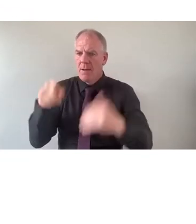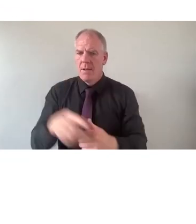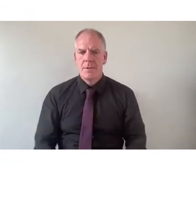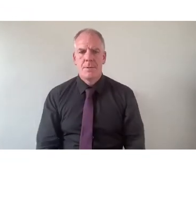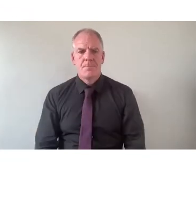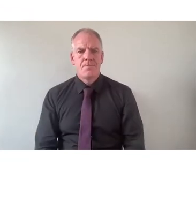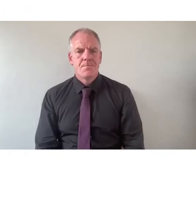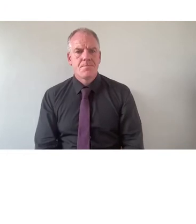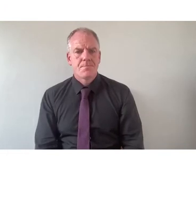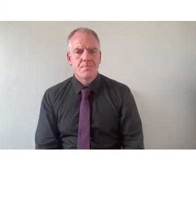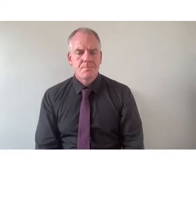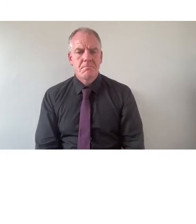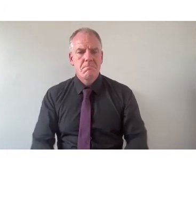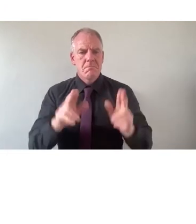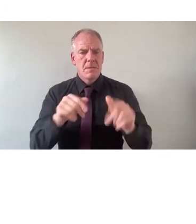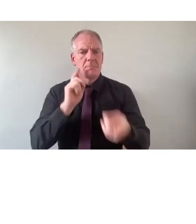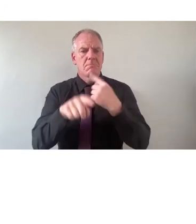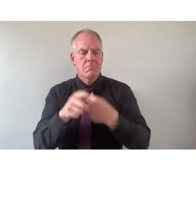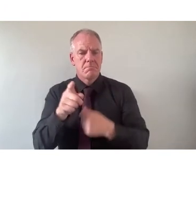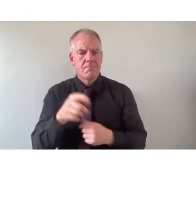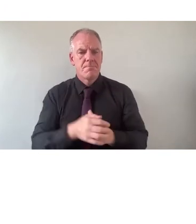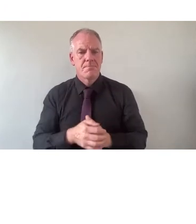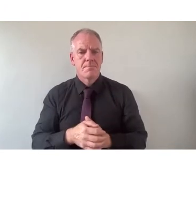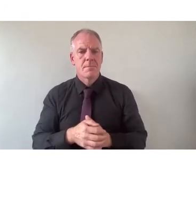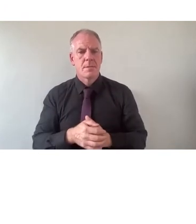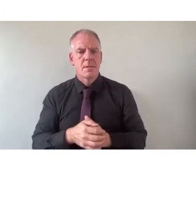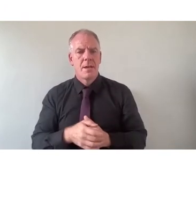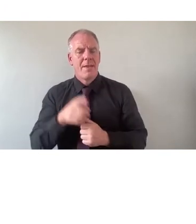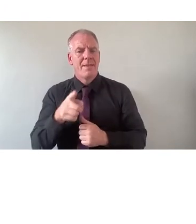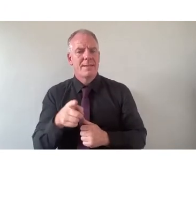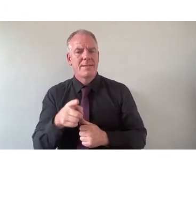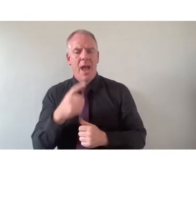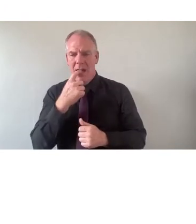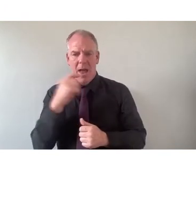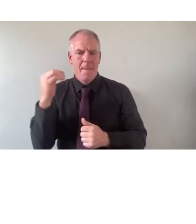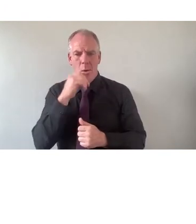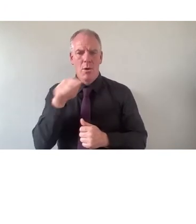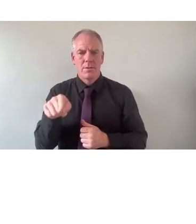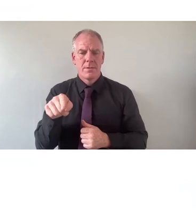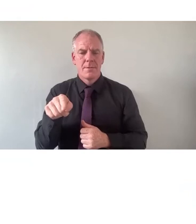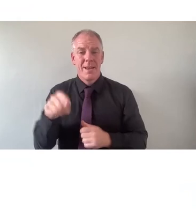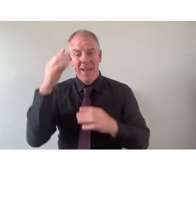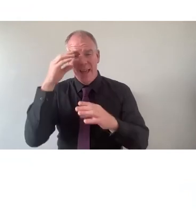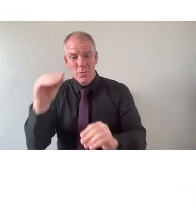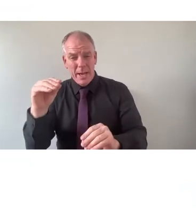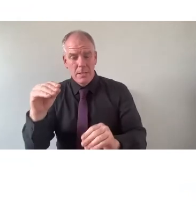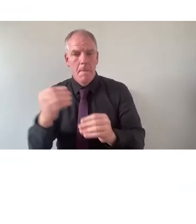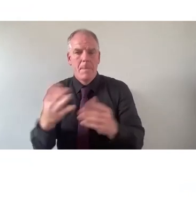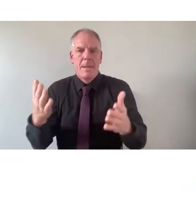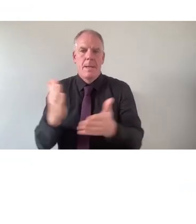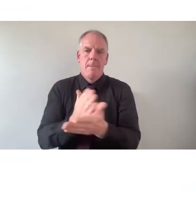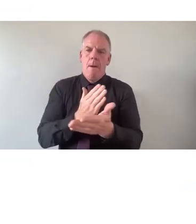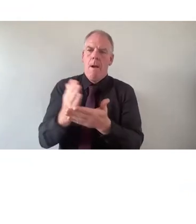I can have a first stab at this. So thank you. I mean, this is definitely very important, as we see that education is such a key factor